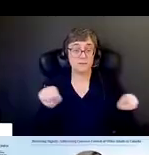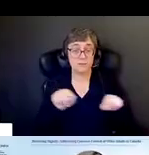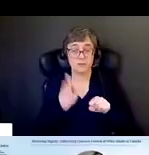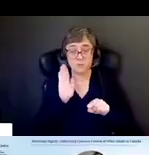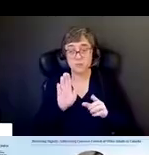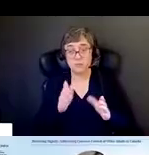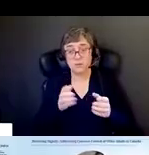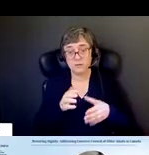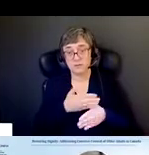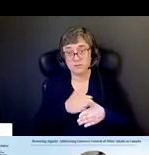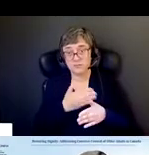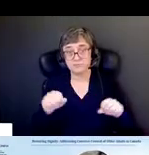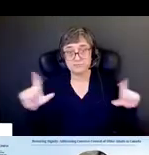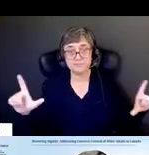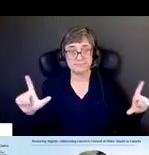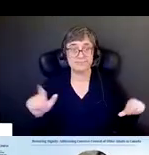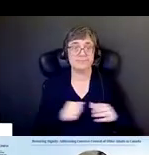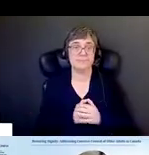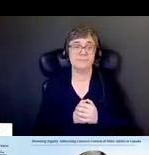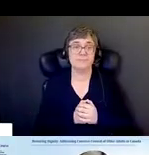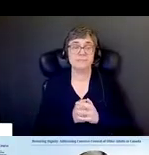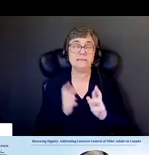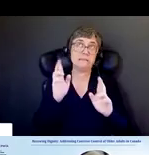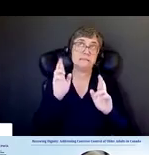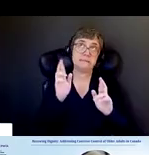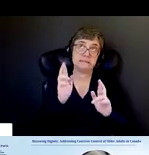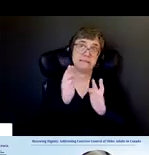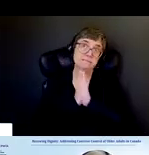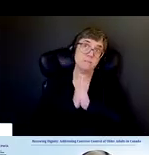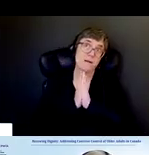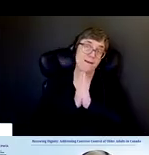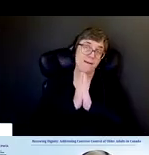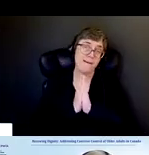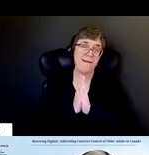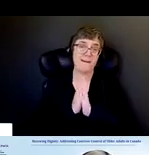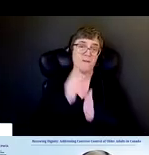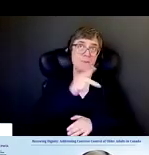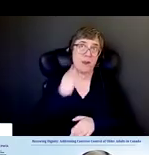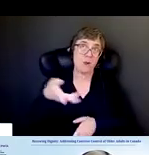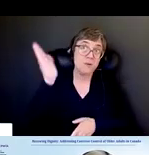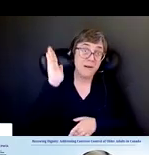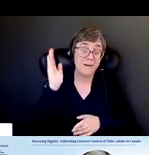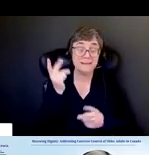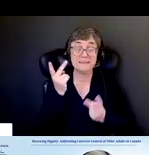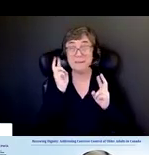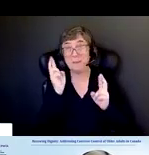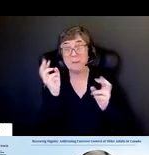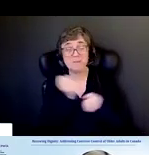my fingers to the PowerPoint gods that everything is visible to everyone.